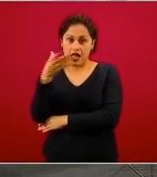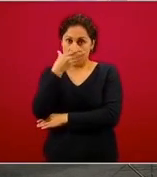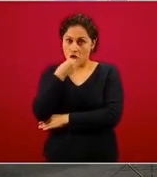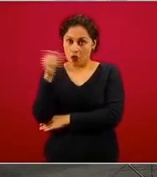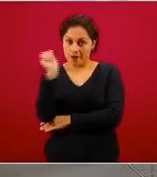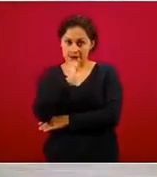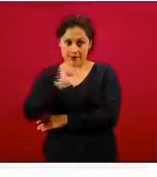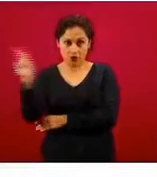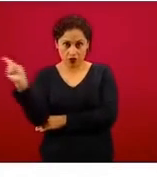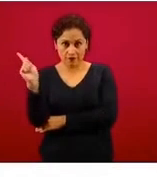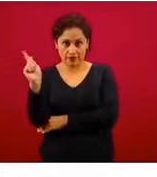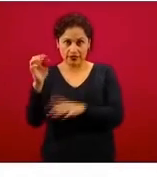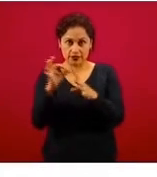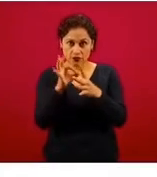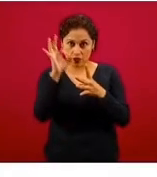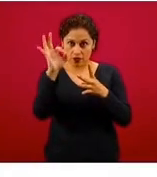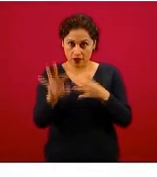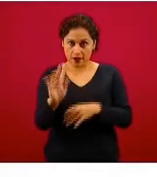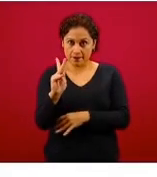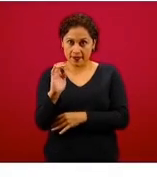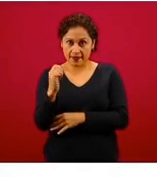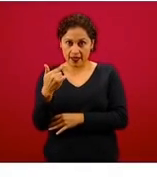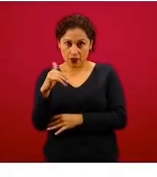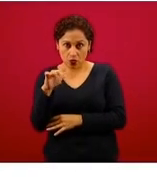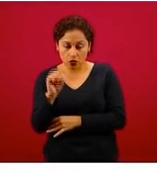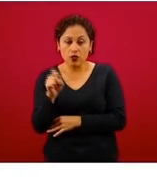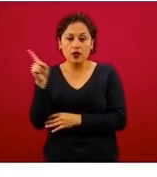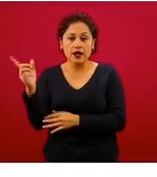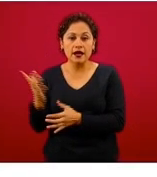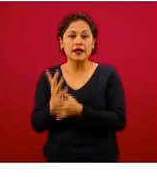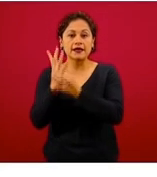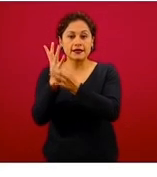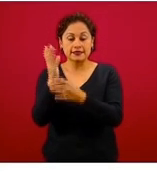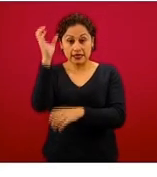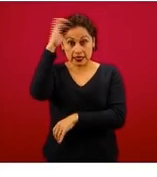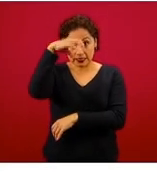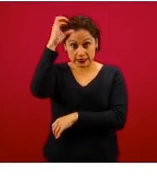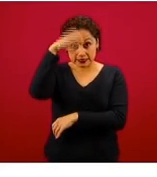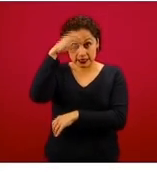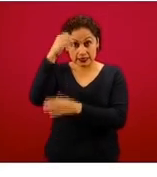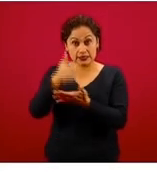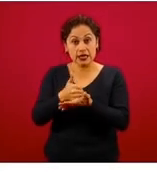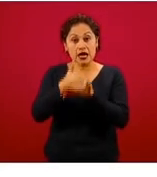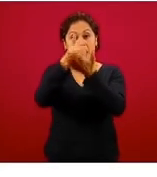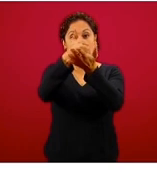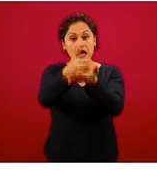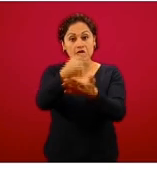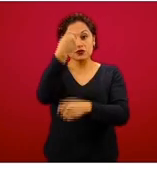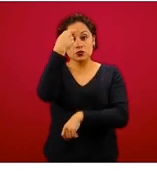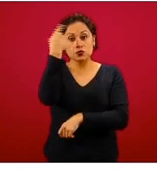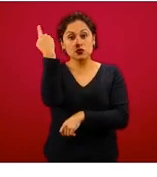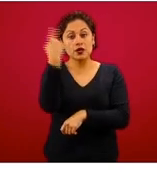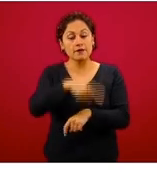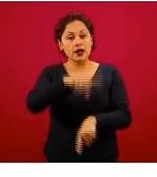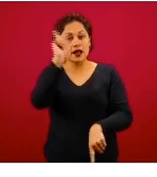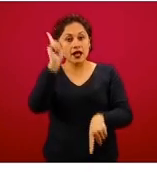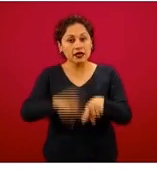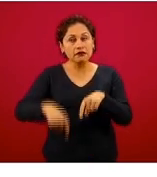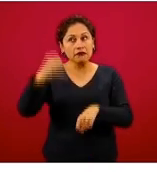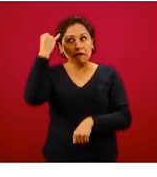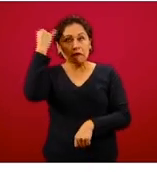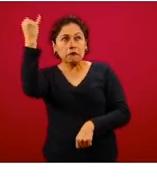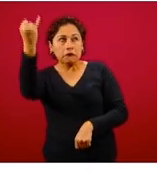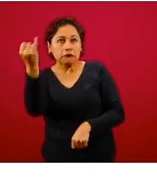la Adam ciencia Smith, sería el antídoto contra famous el veneno del entusiasmo the famous y la thinker, superstición. that science Si is bien